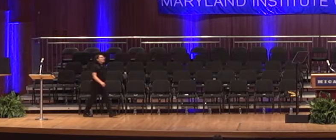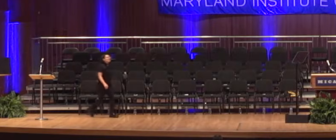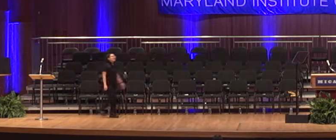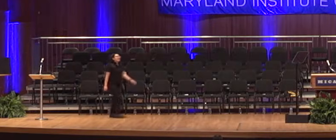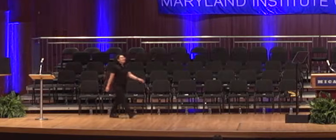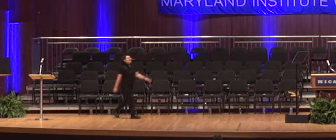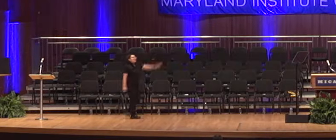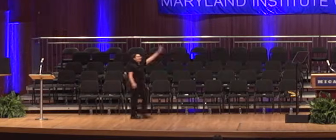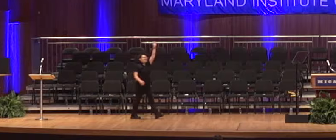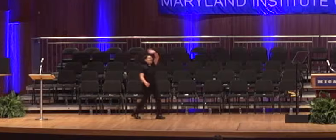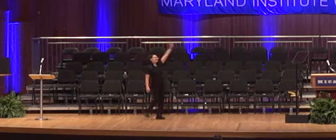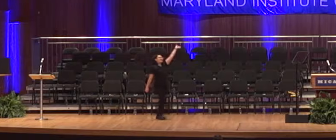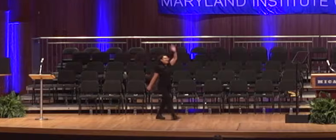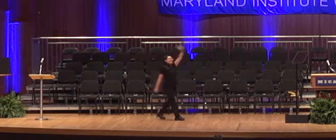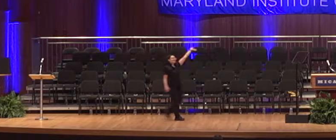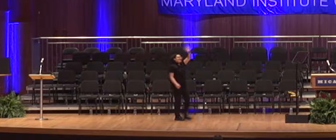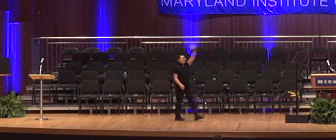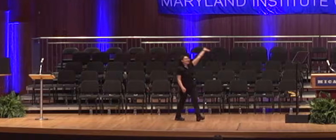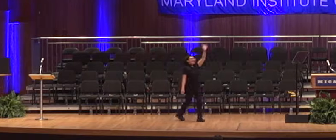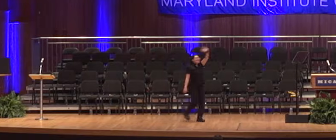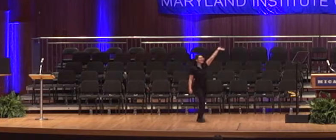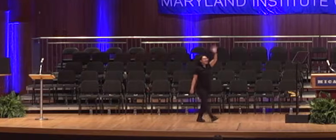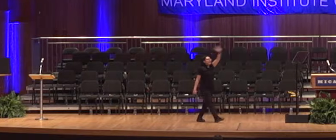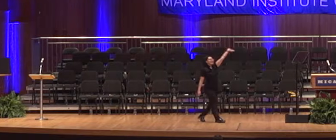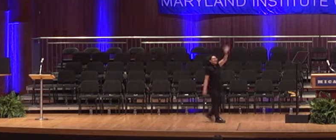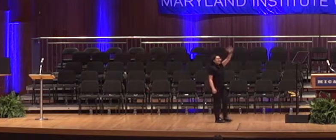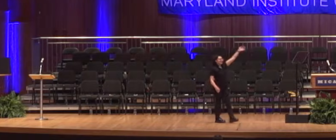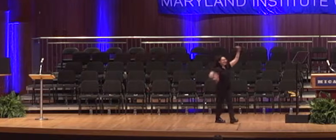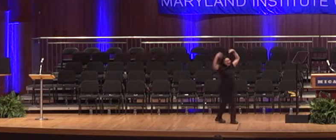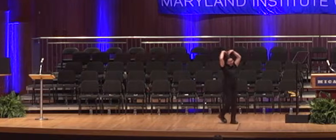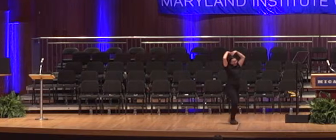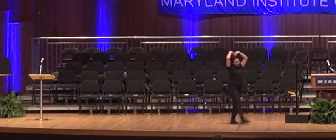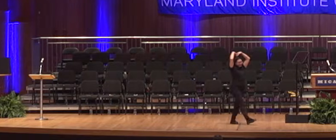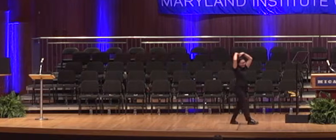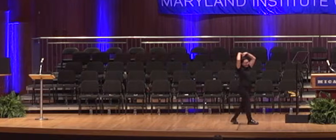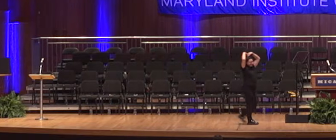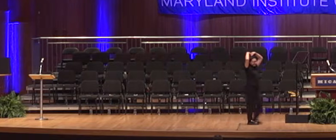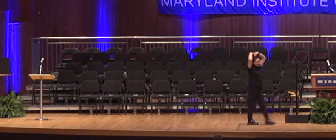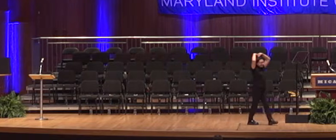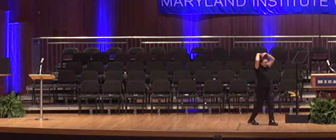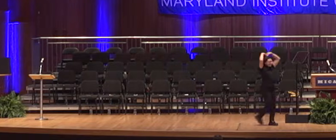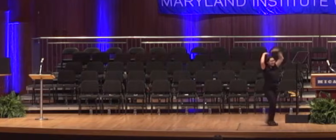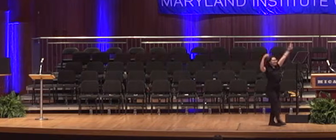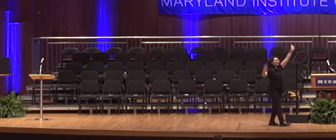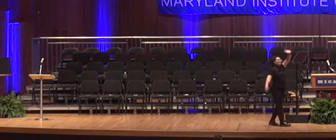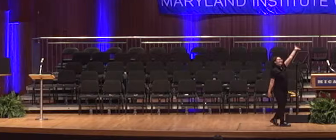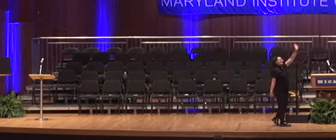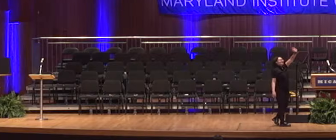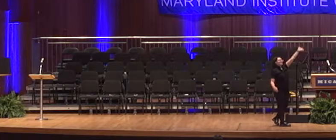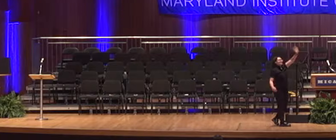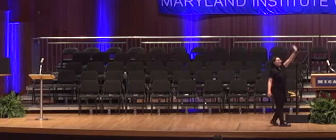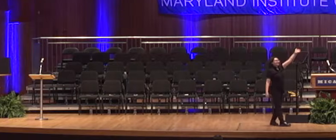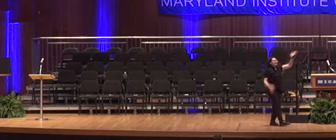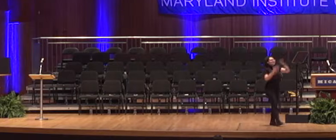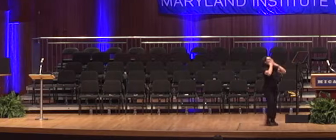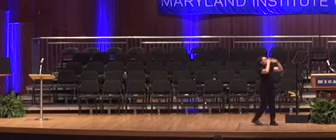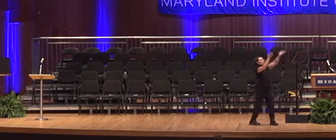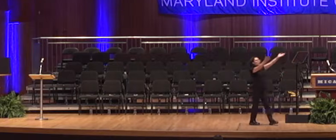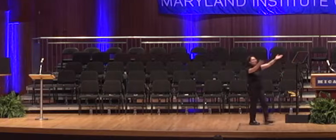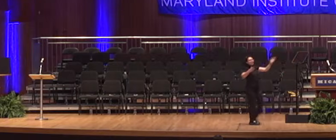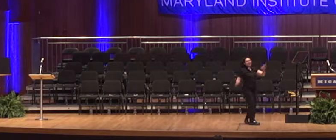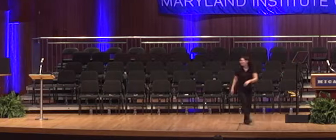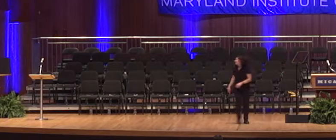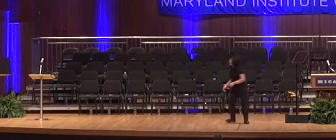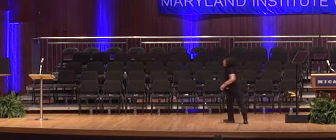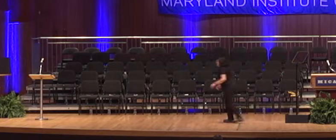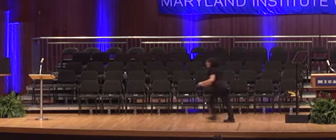And his tones doesn't really come alive up there. Yeah. Because it's getting up air chops instead of air